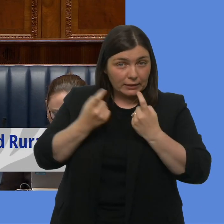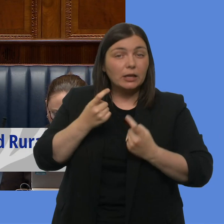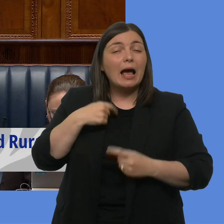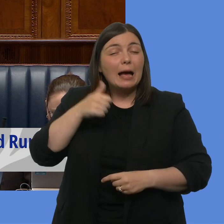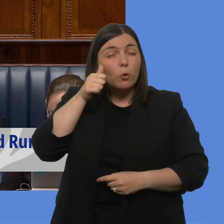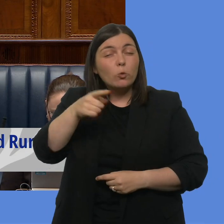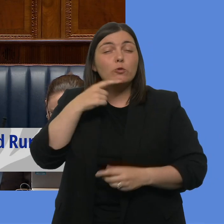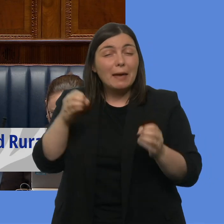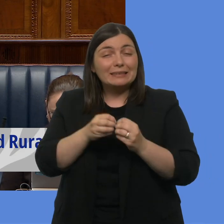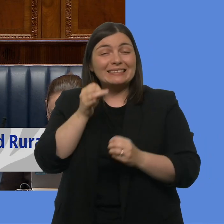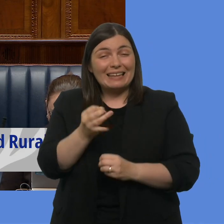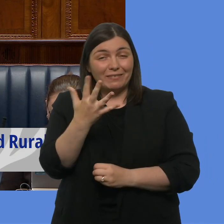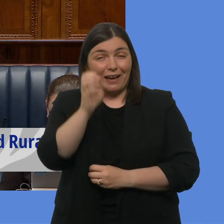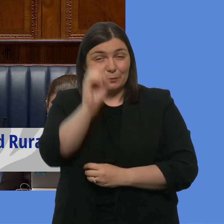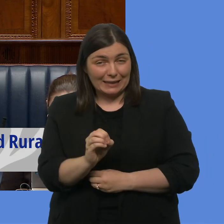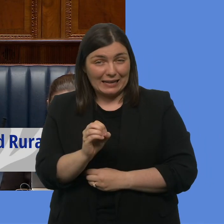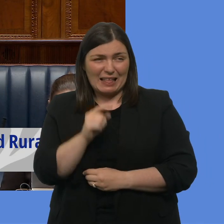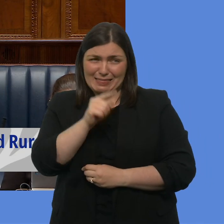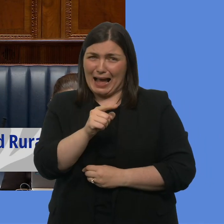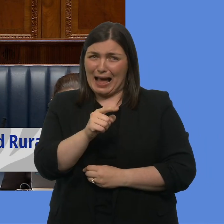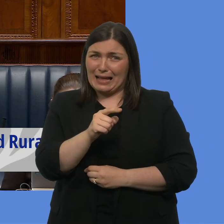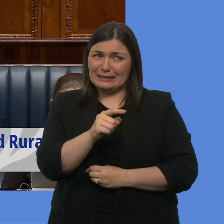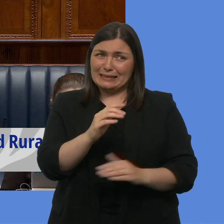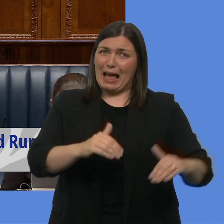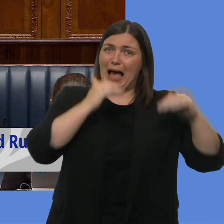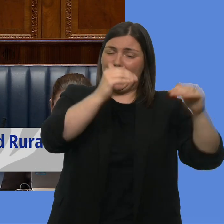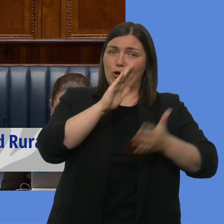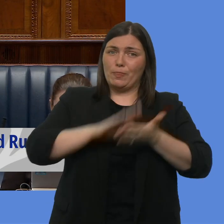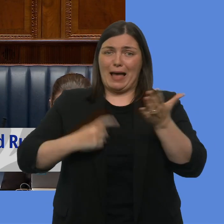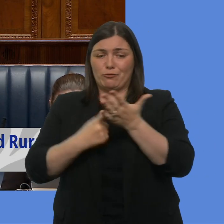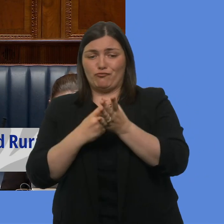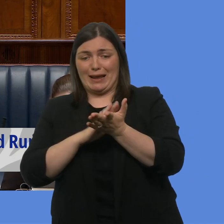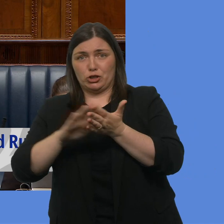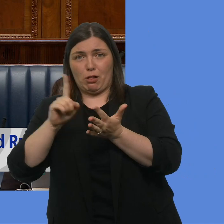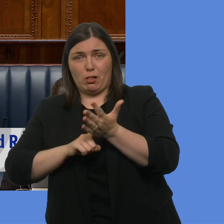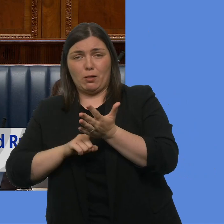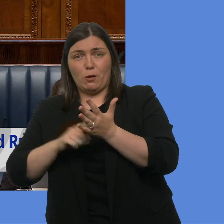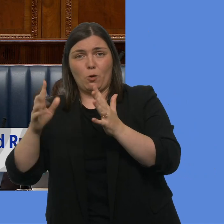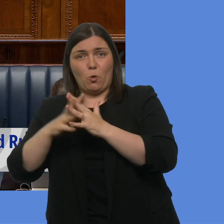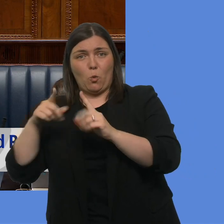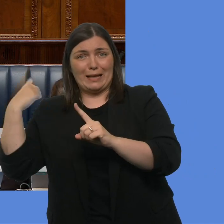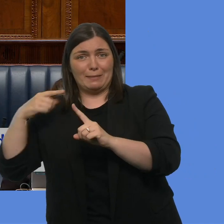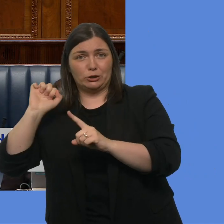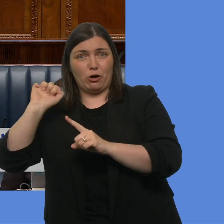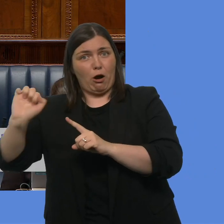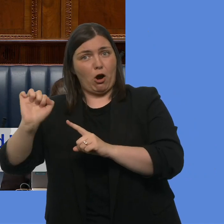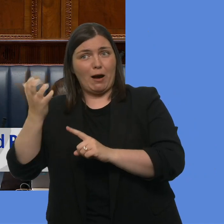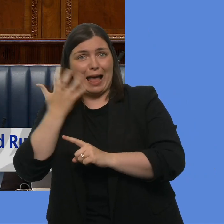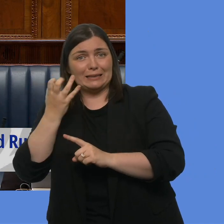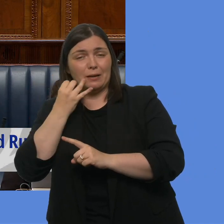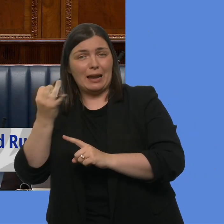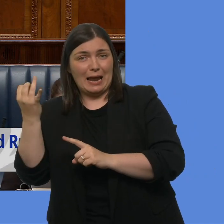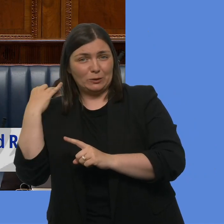actually higher than the estimate that Rachel Reeves used in Westminster last week. So can your department do more scoping out of the impact this will actually have?